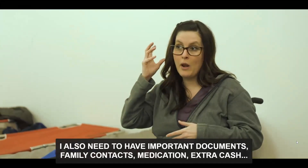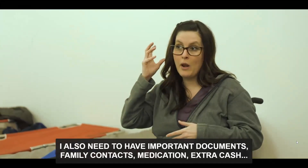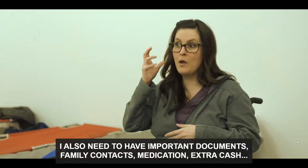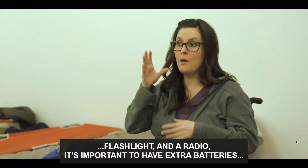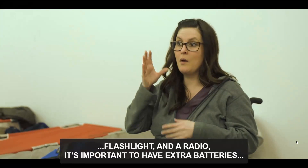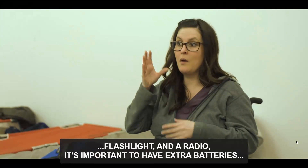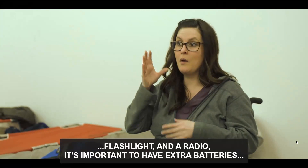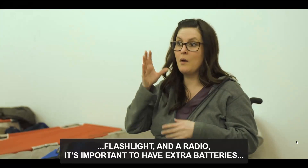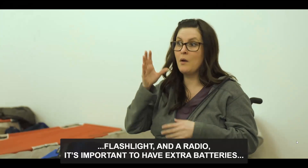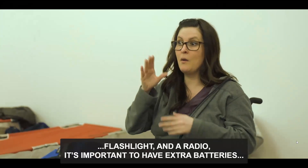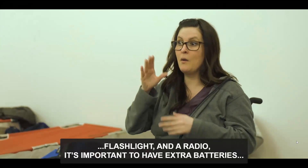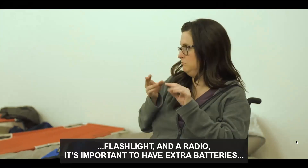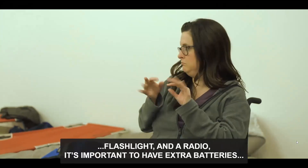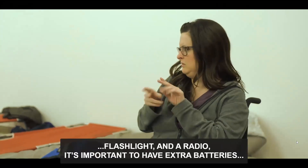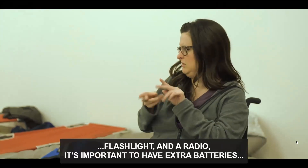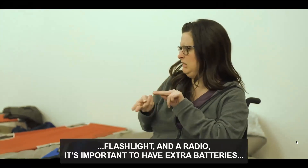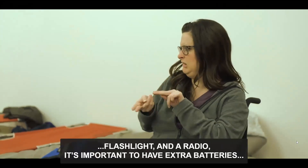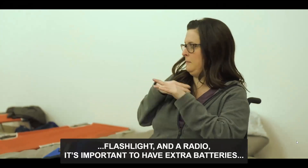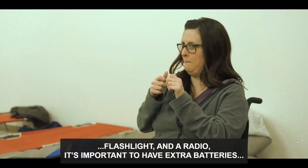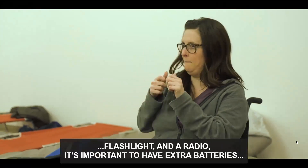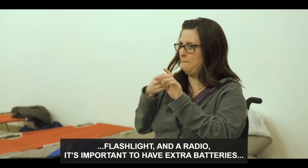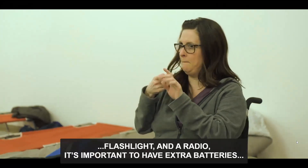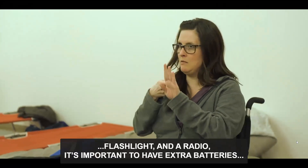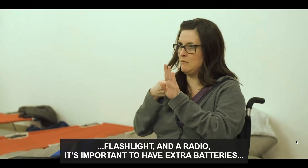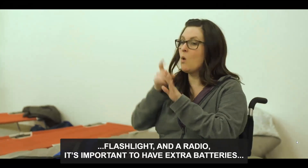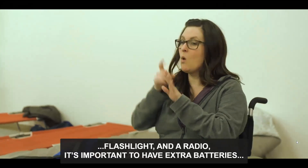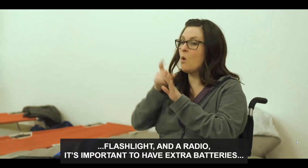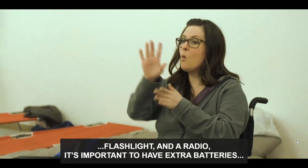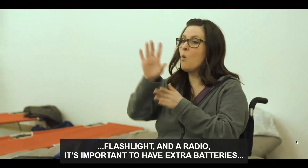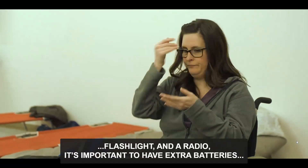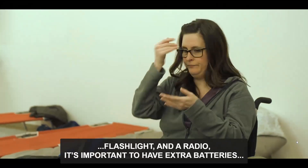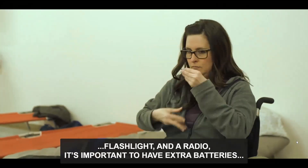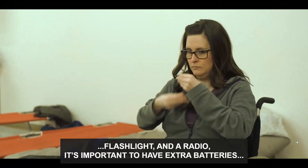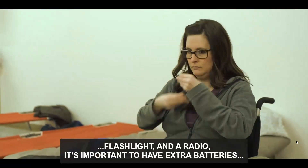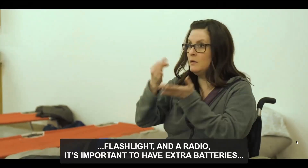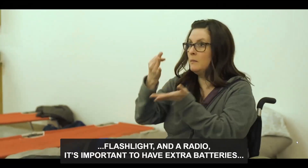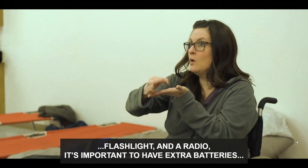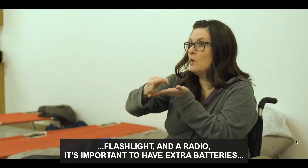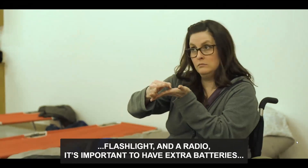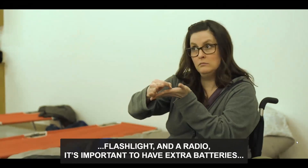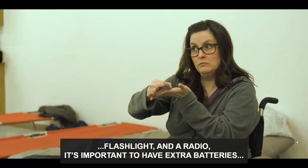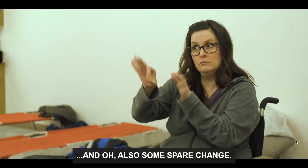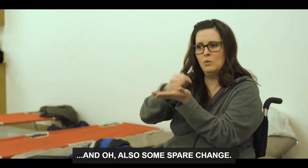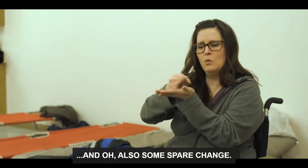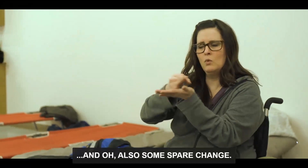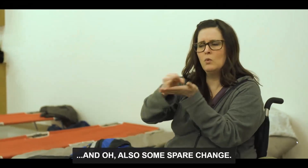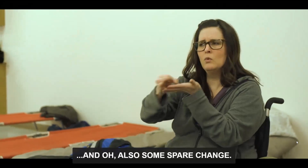radio. It's important to have extra batteries, and also some spare